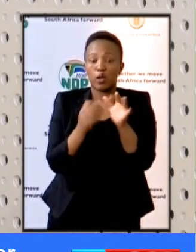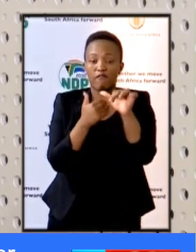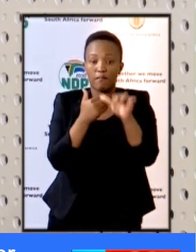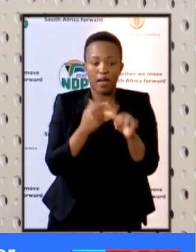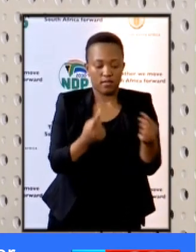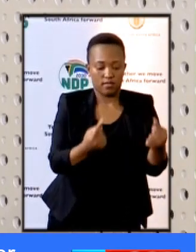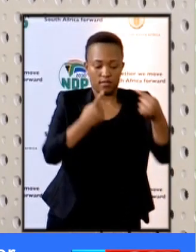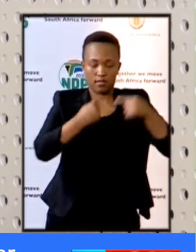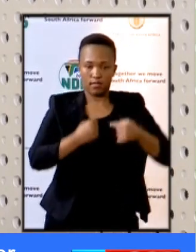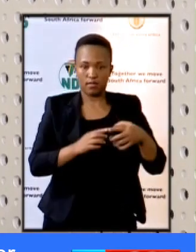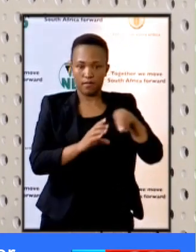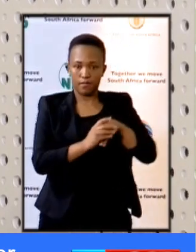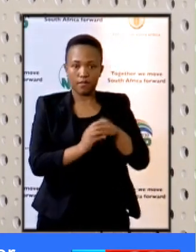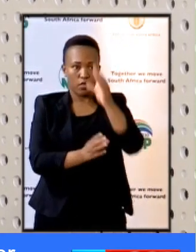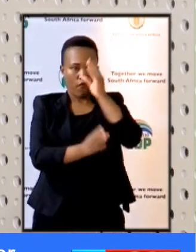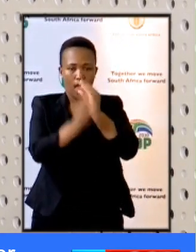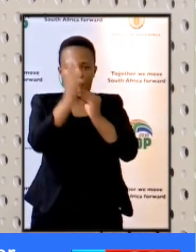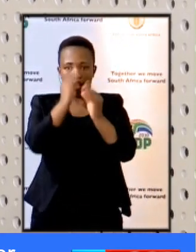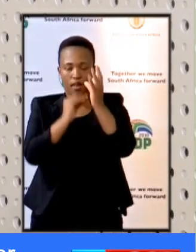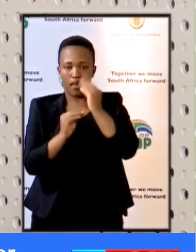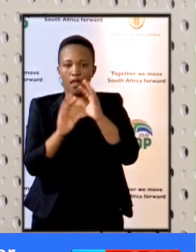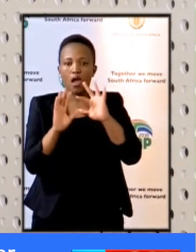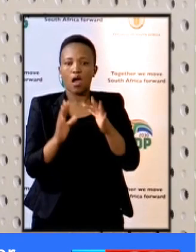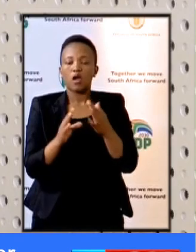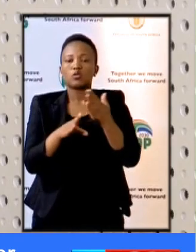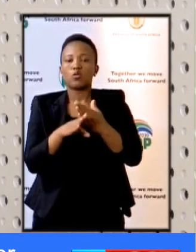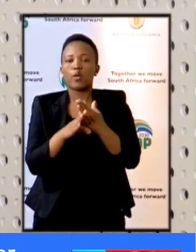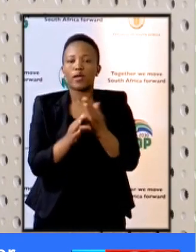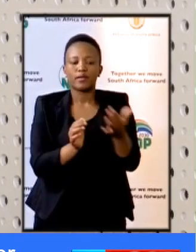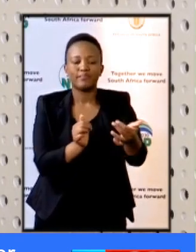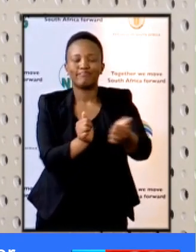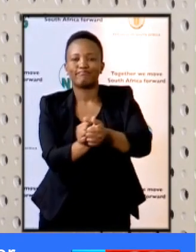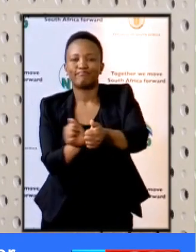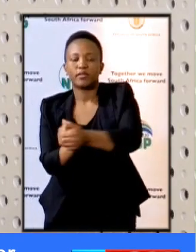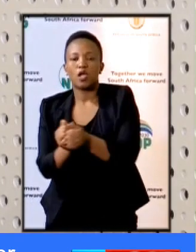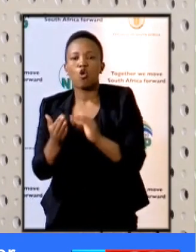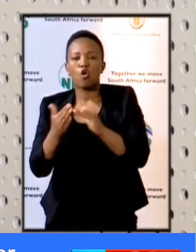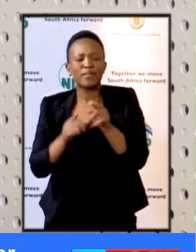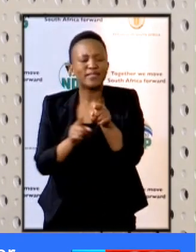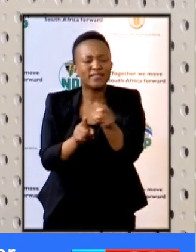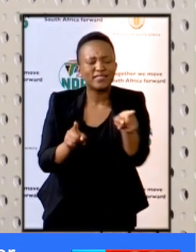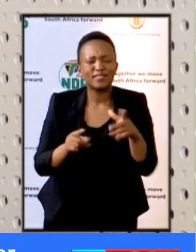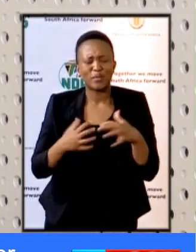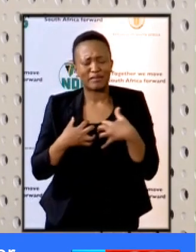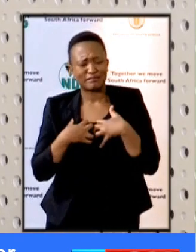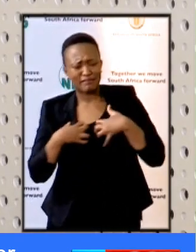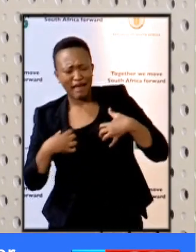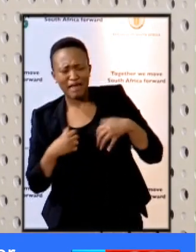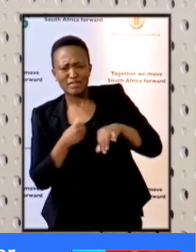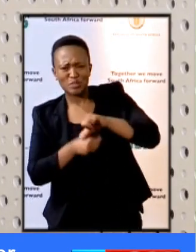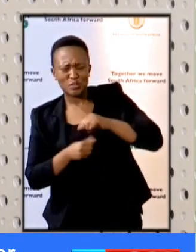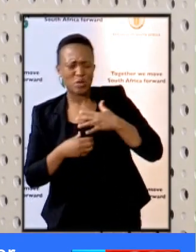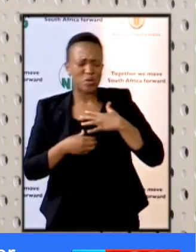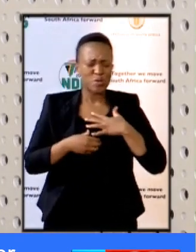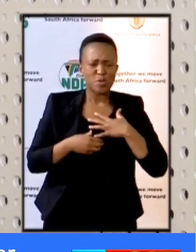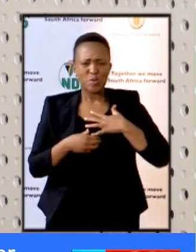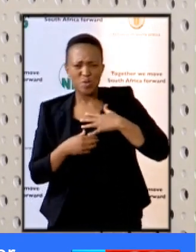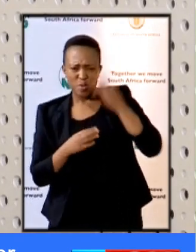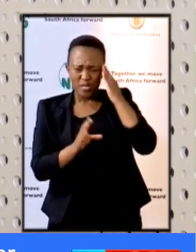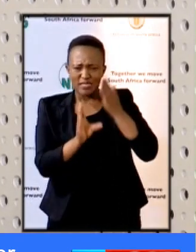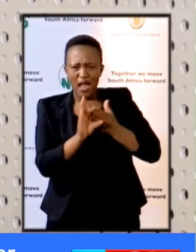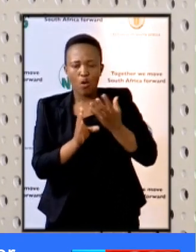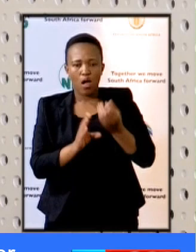to work with our communities to tackle social distress and other psychosocial